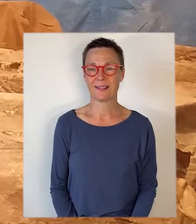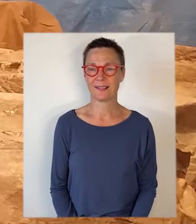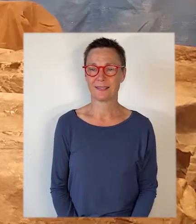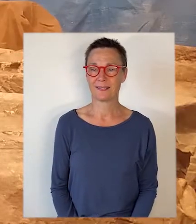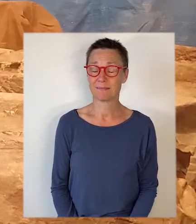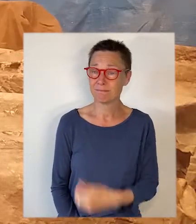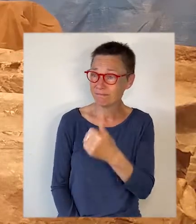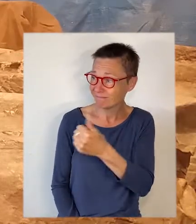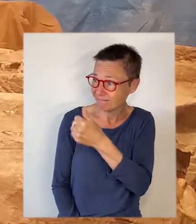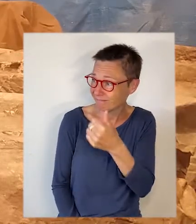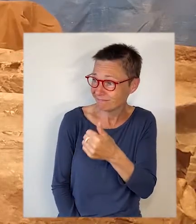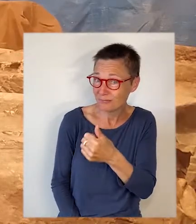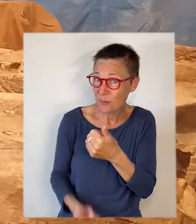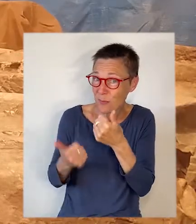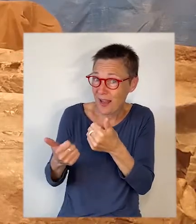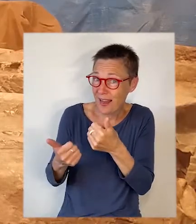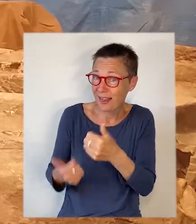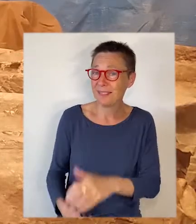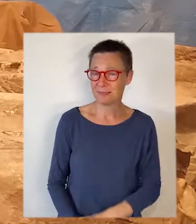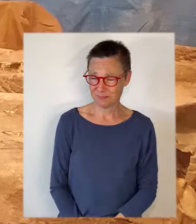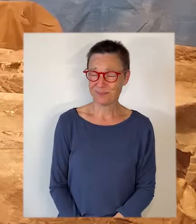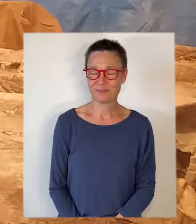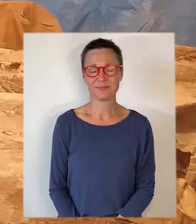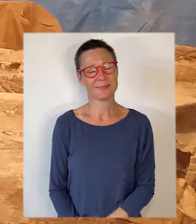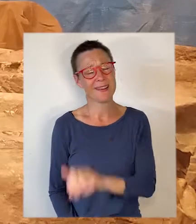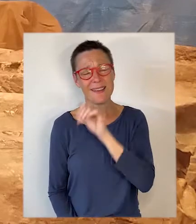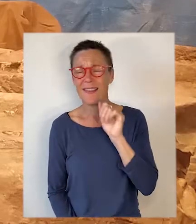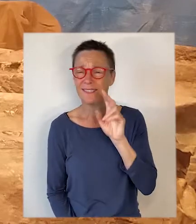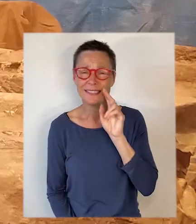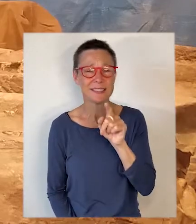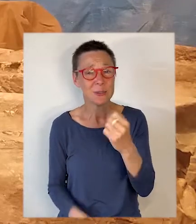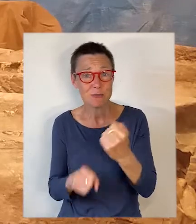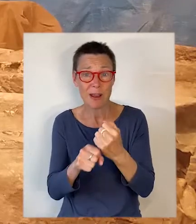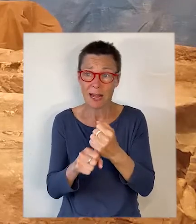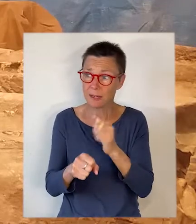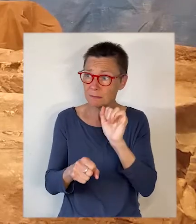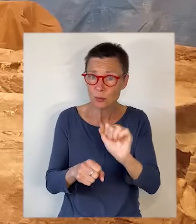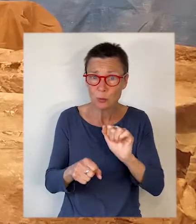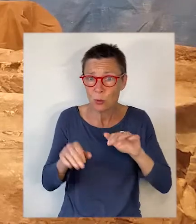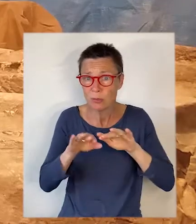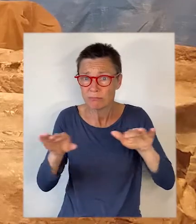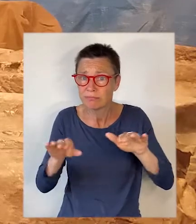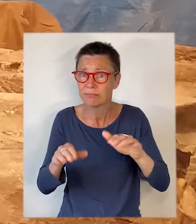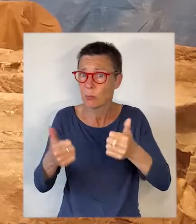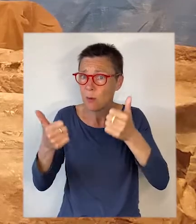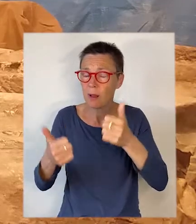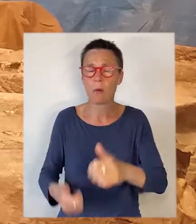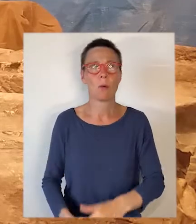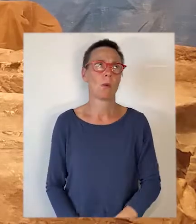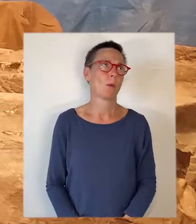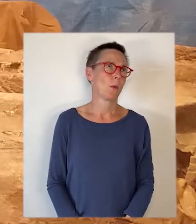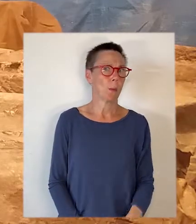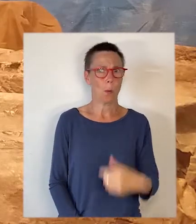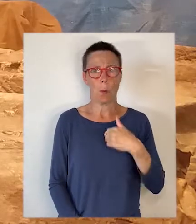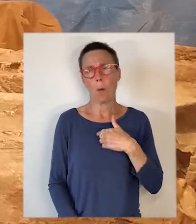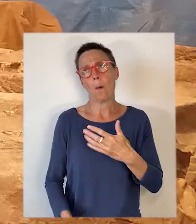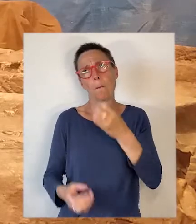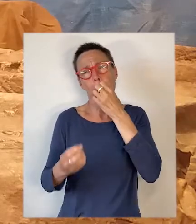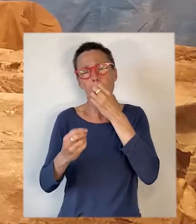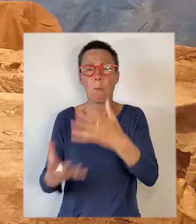dear? I'm all right. It's so good to see you. How was your trip? Oh, let me tell you, it